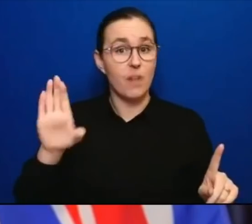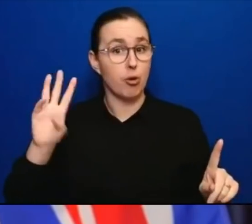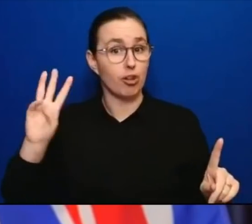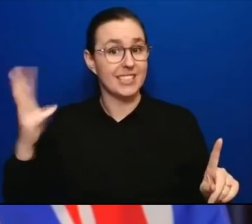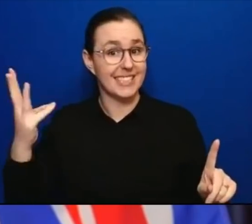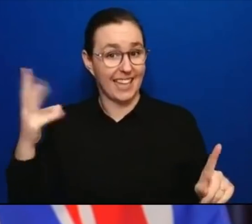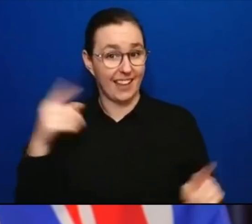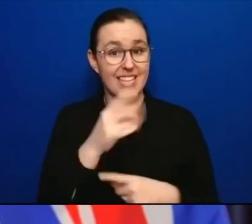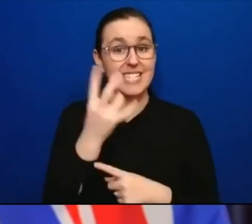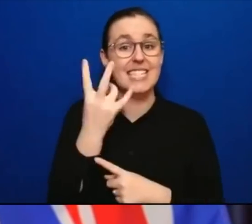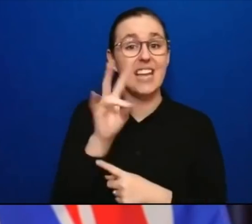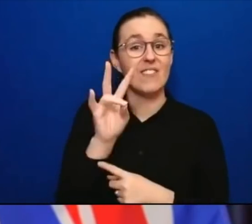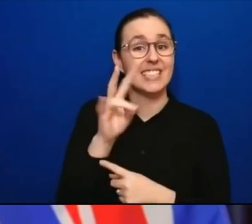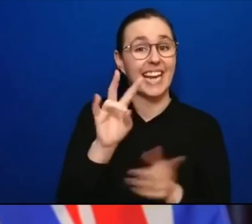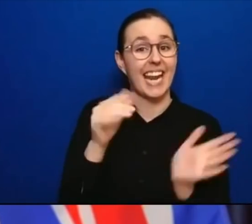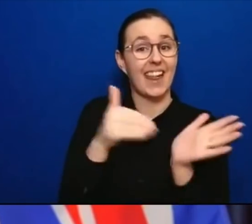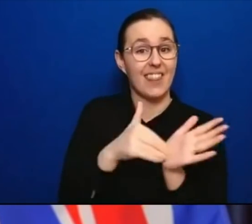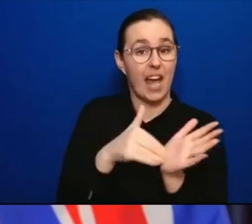31st to February 6th,